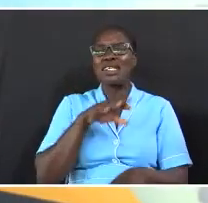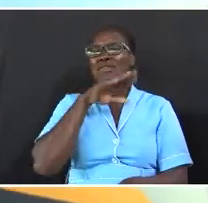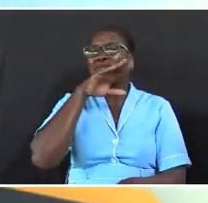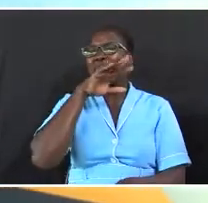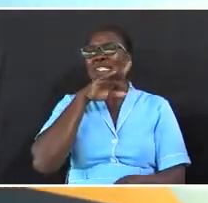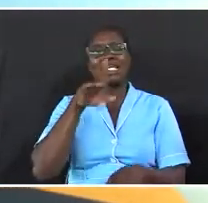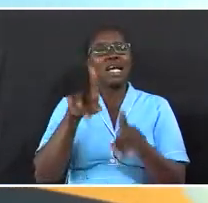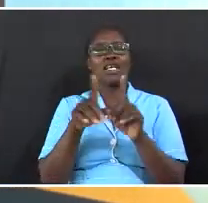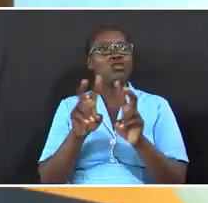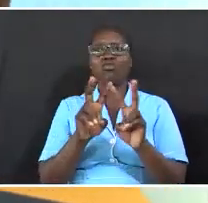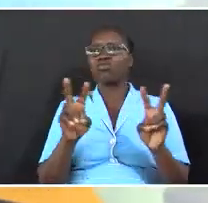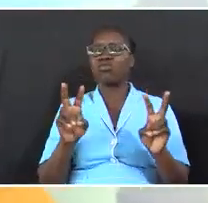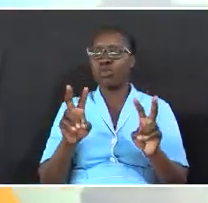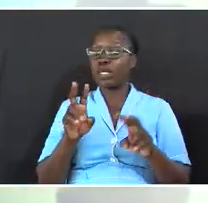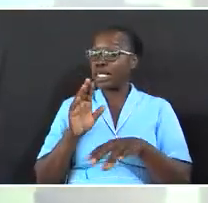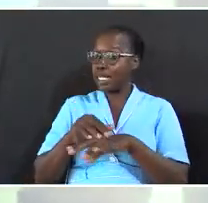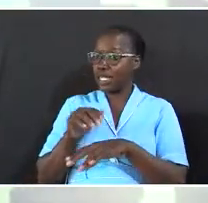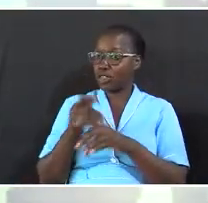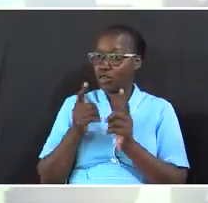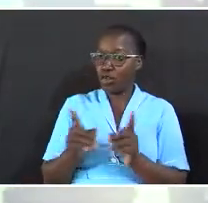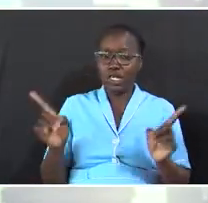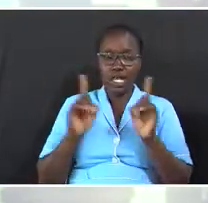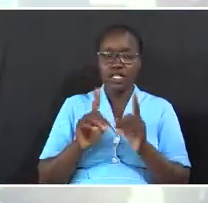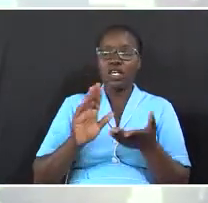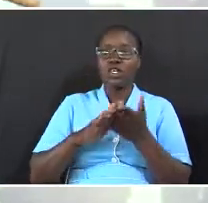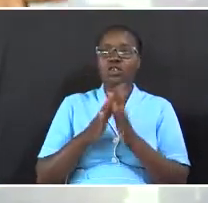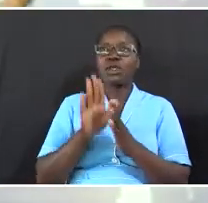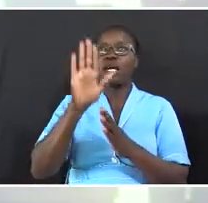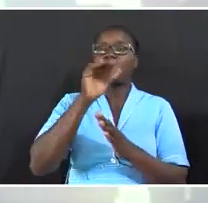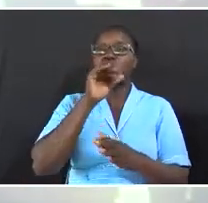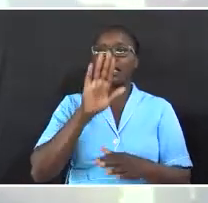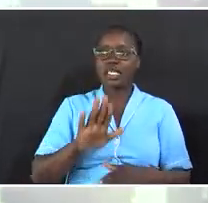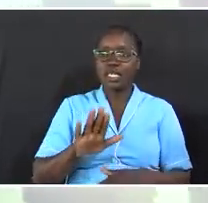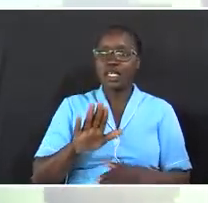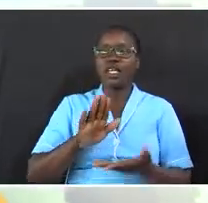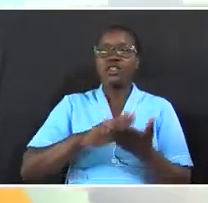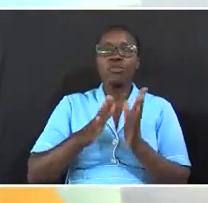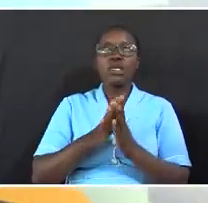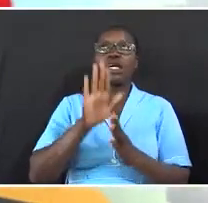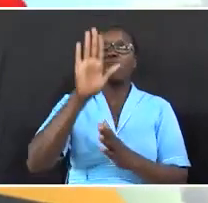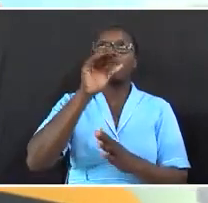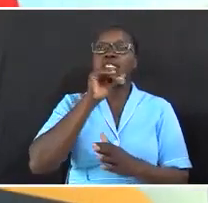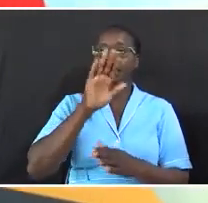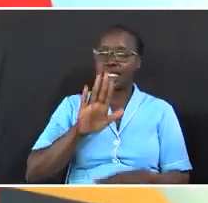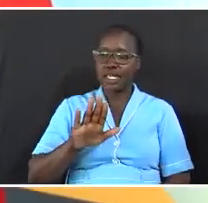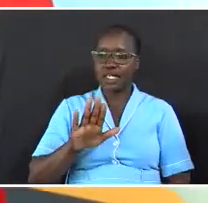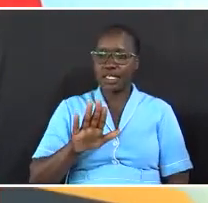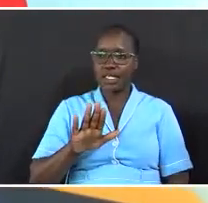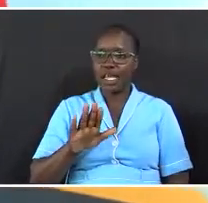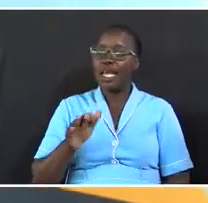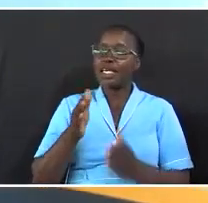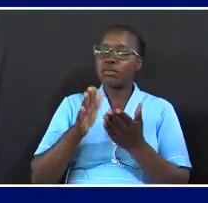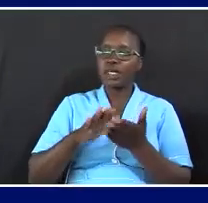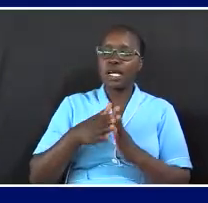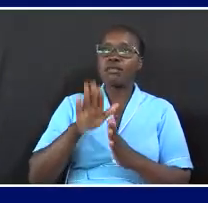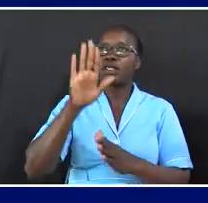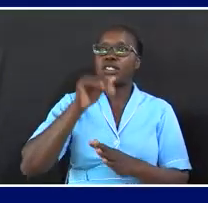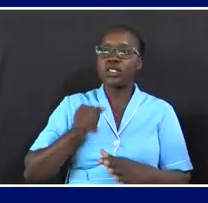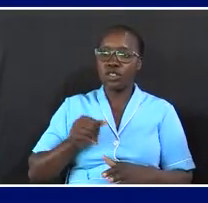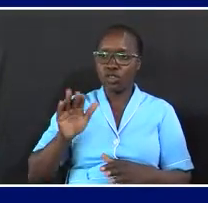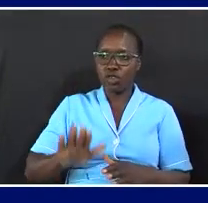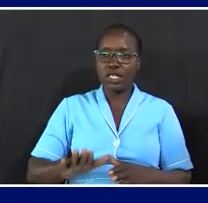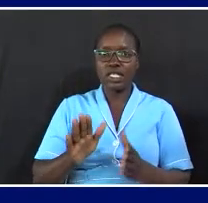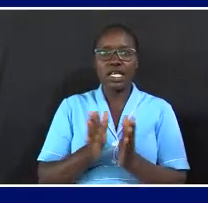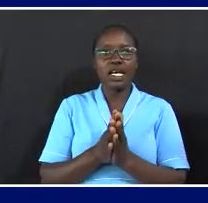we look, he has called us to become his sons. To become who? To become his daughters. And the